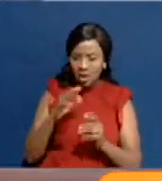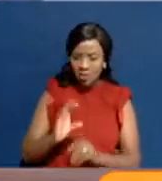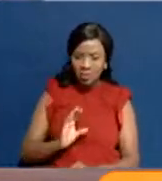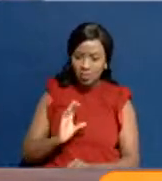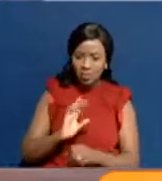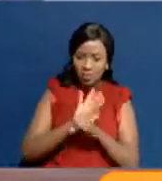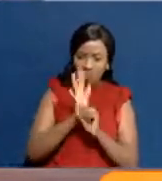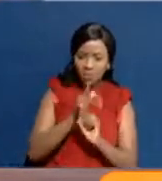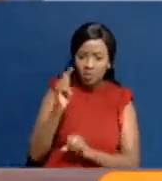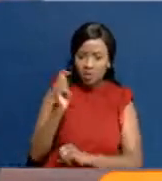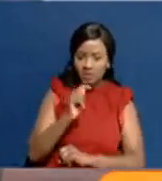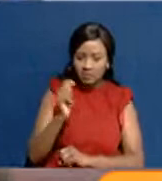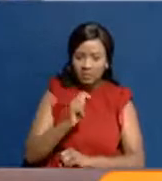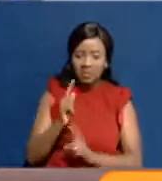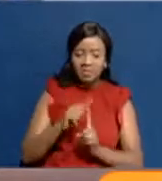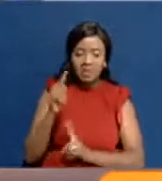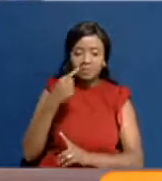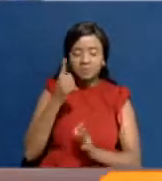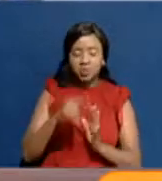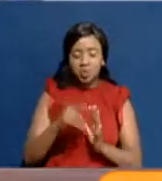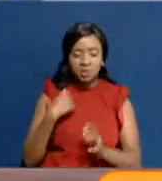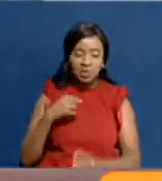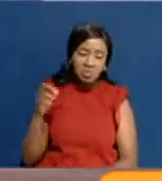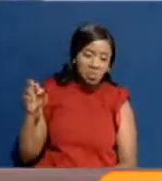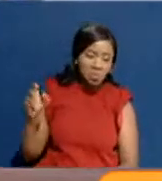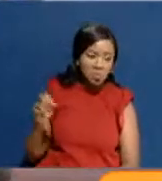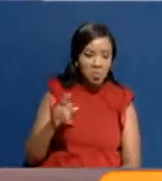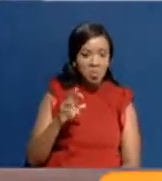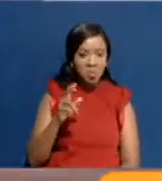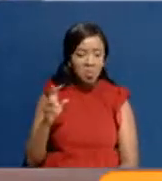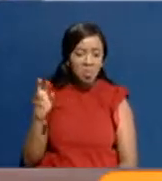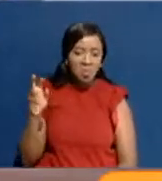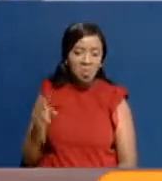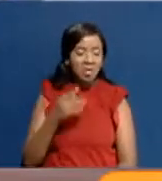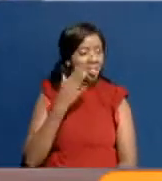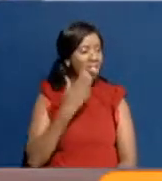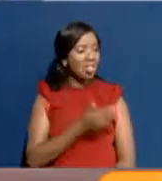COVID-19 tenders. And he said he was walking by the